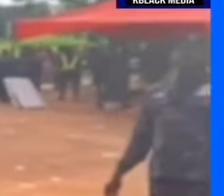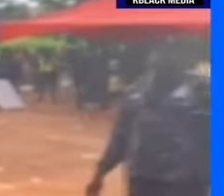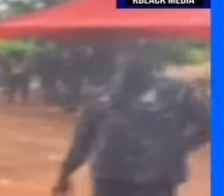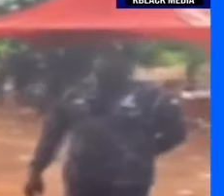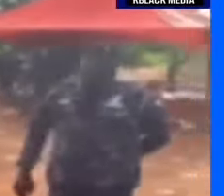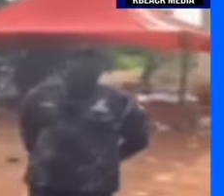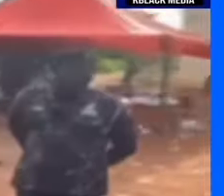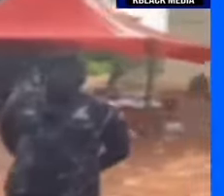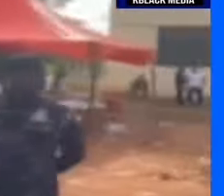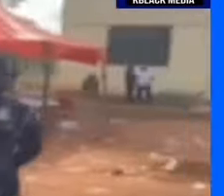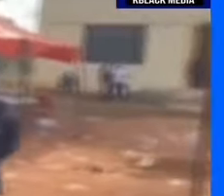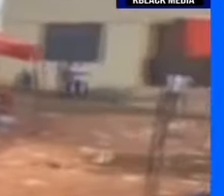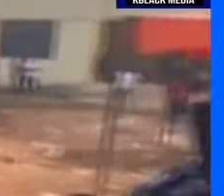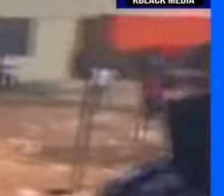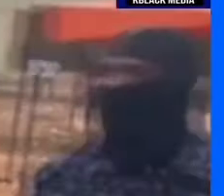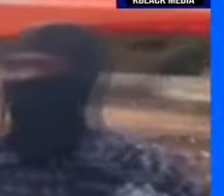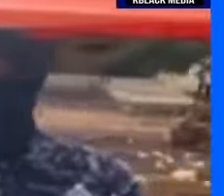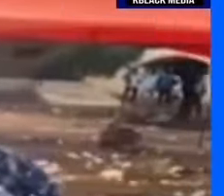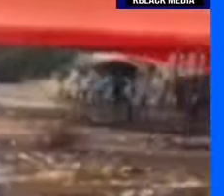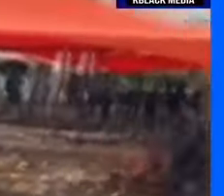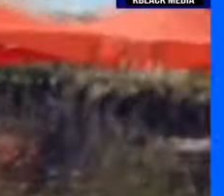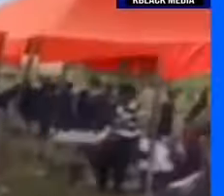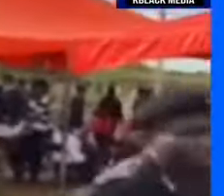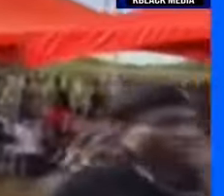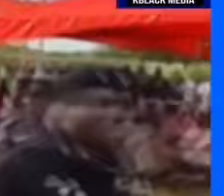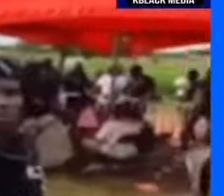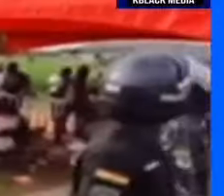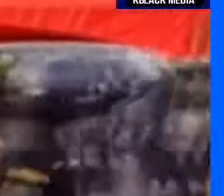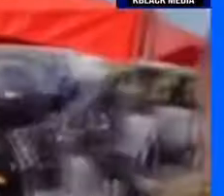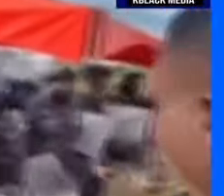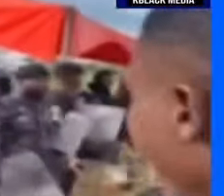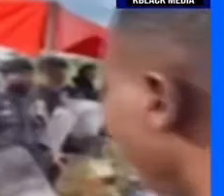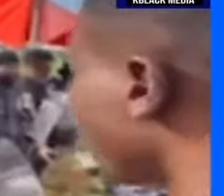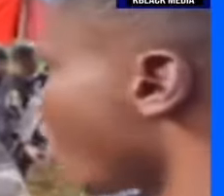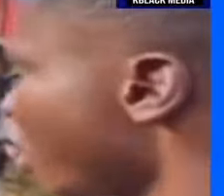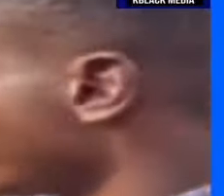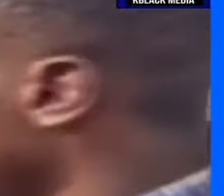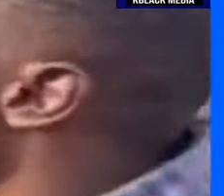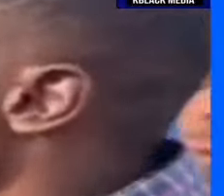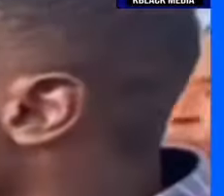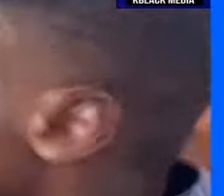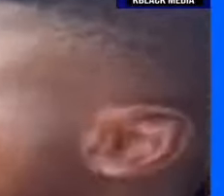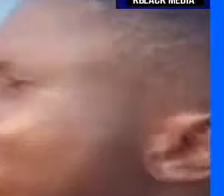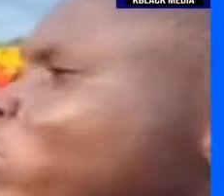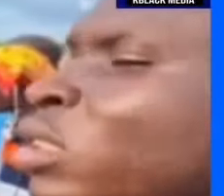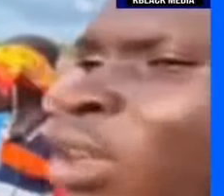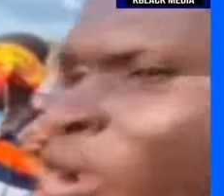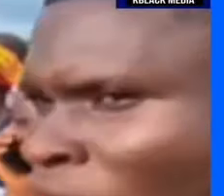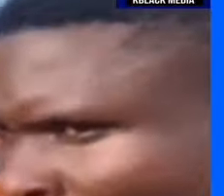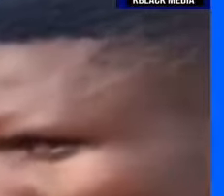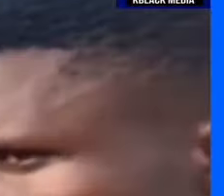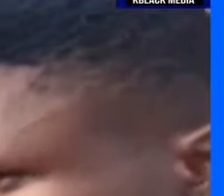elections. And no cry no any by-elections, and just a parliamentary primaries within a political party called